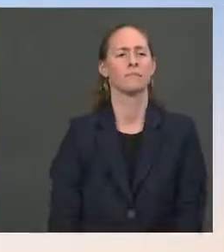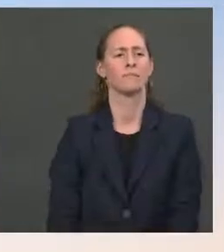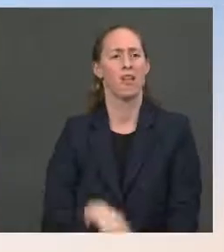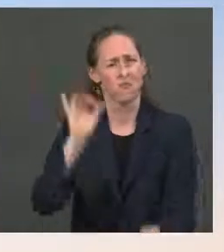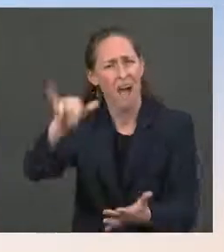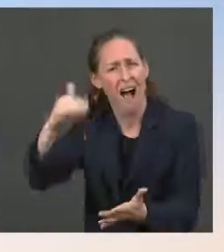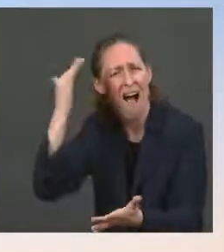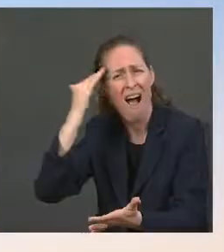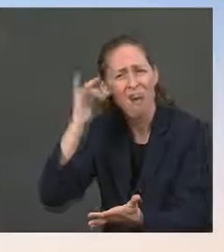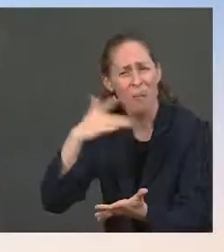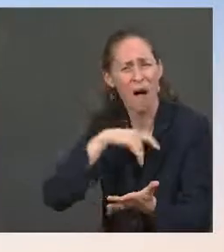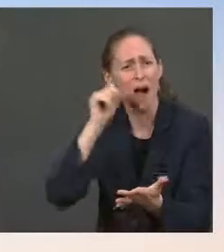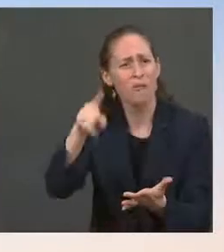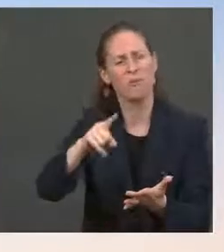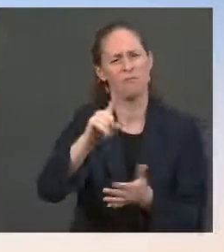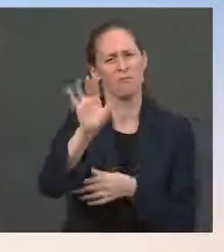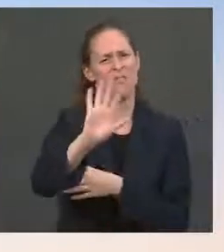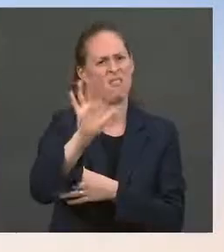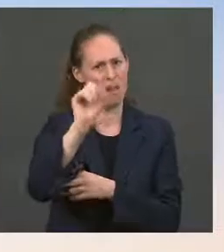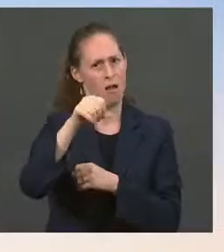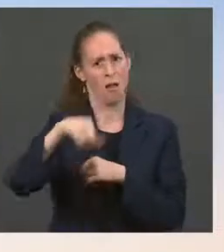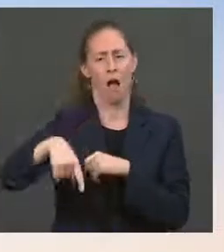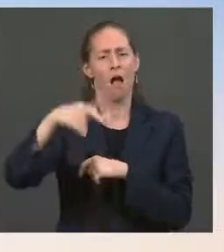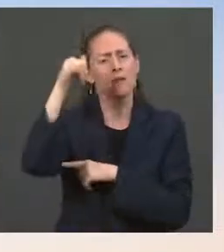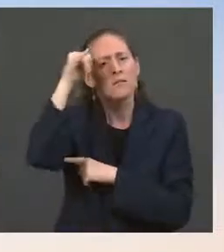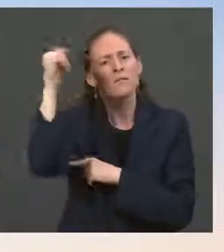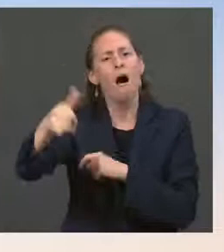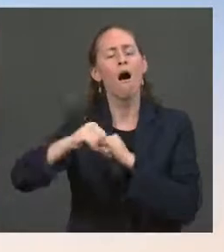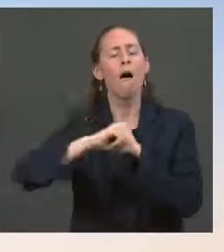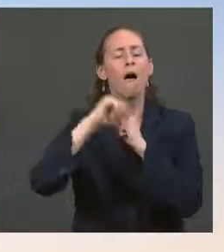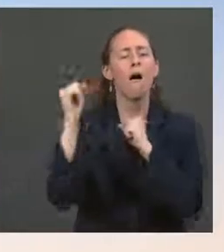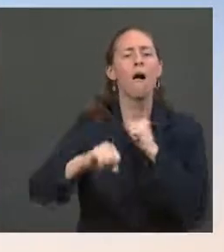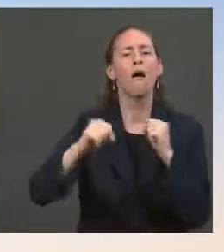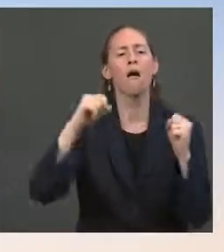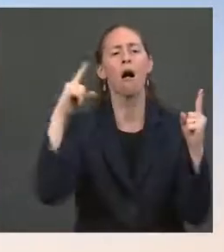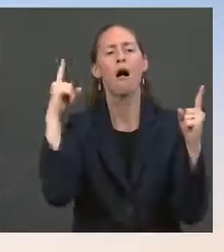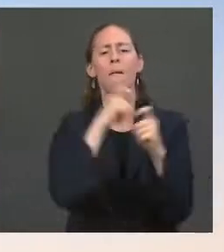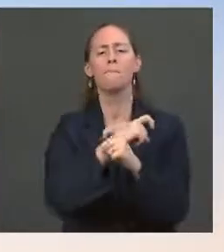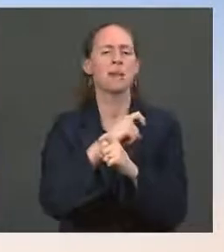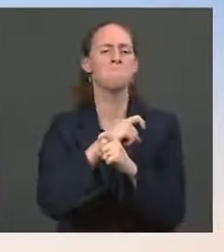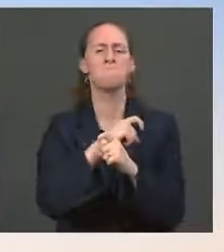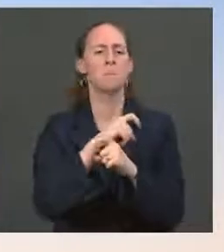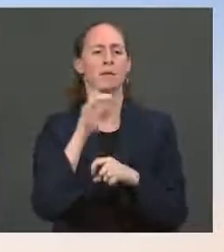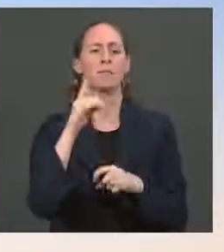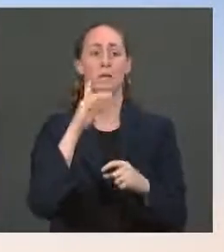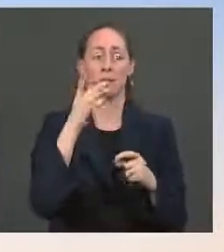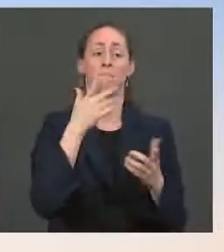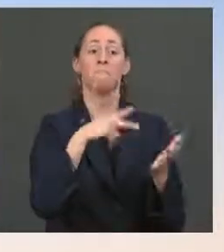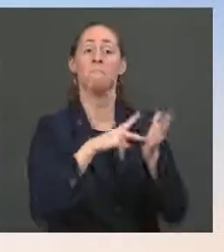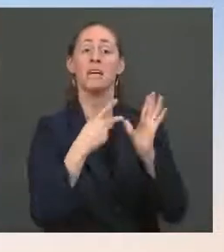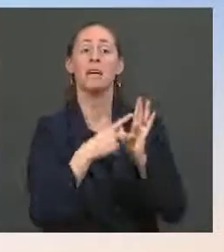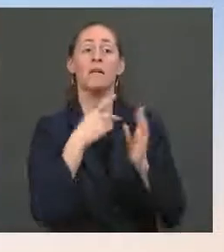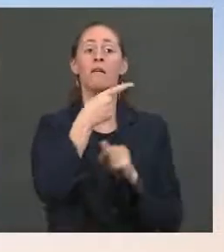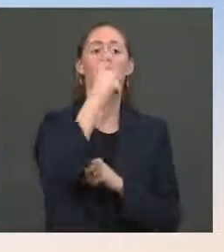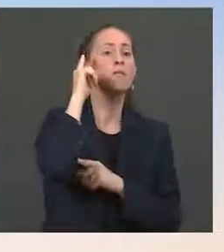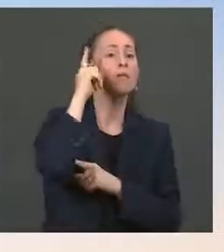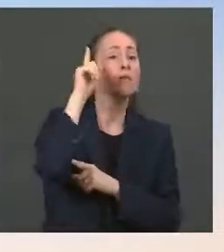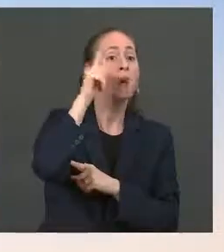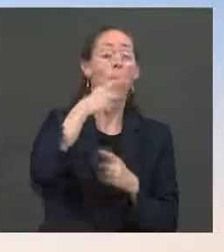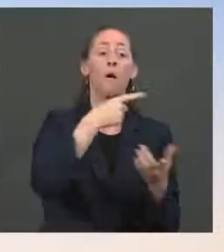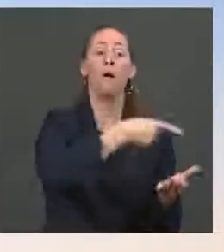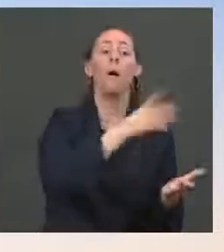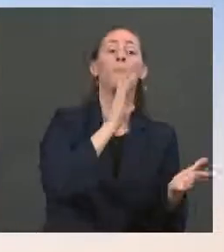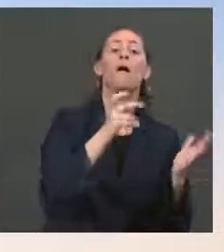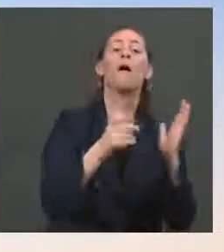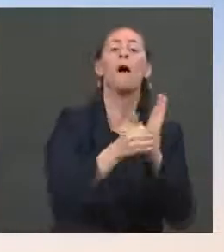point because it's a long procedural process. It allows for the Republicans to do unlimited amendments that could be